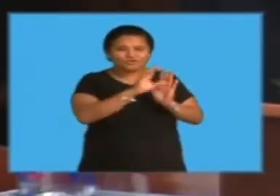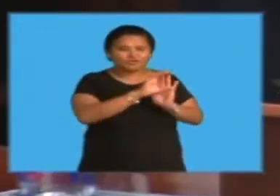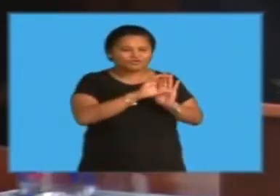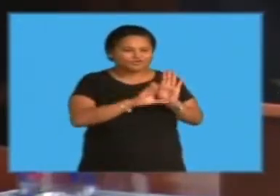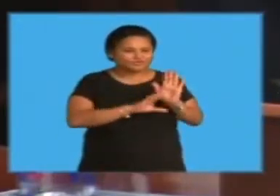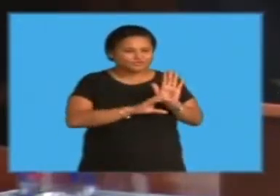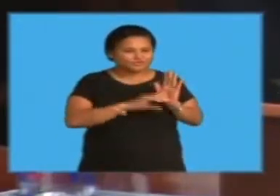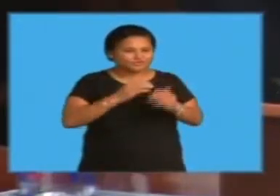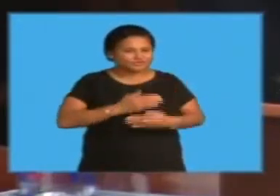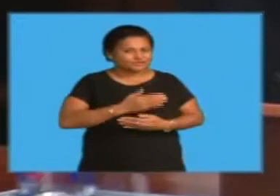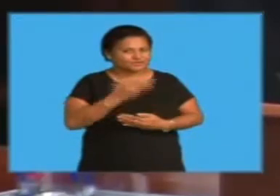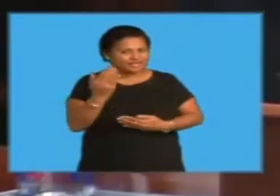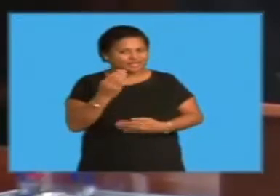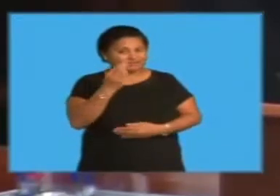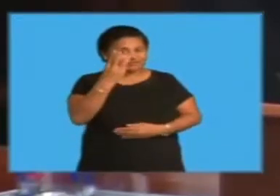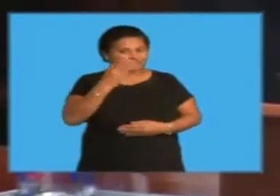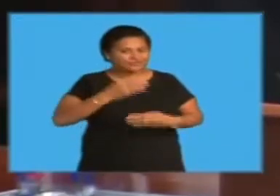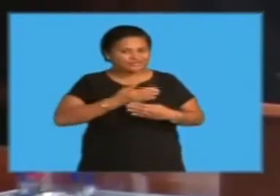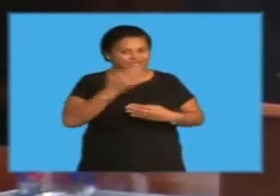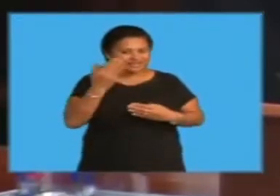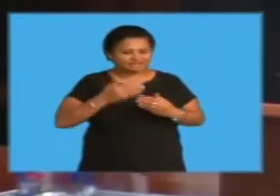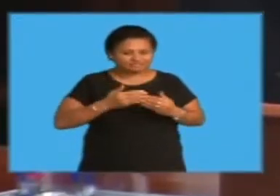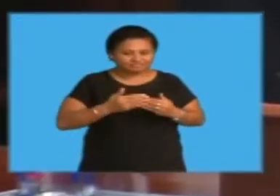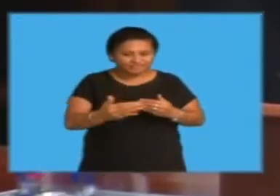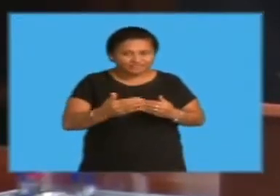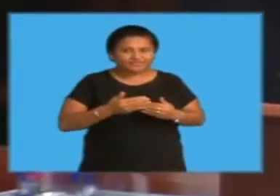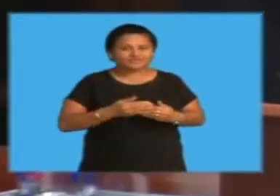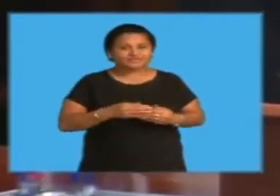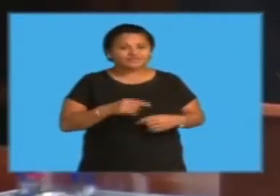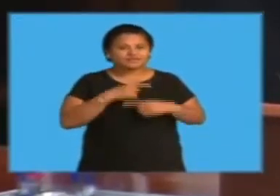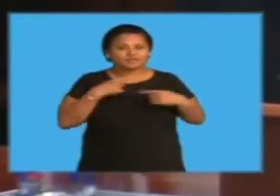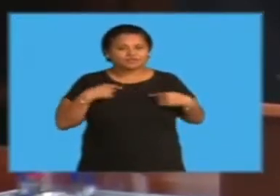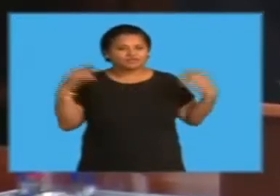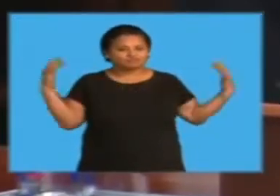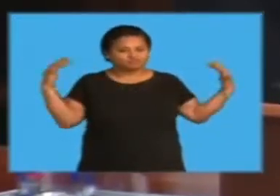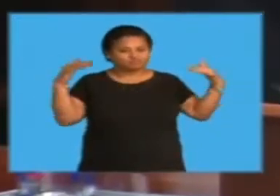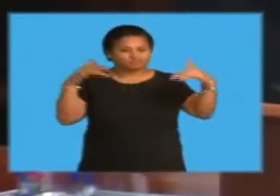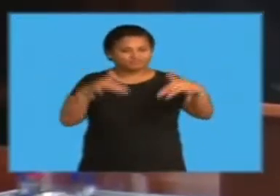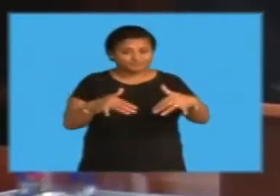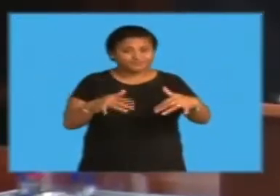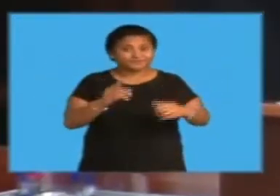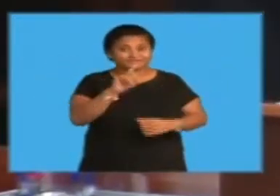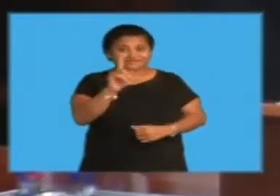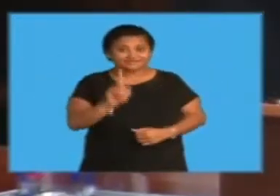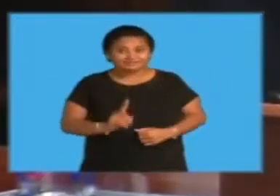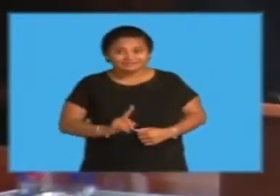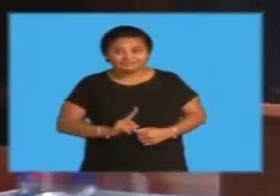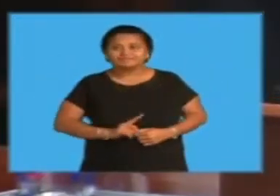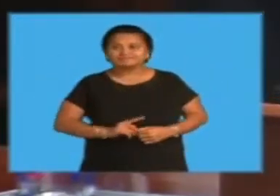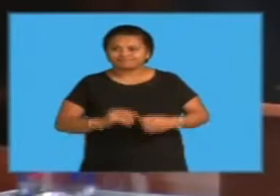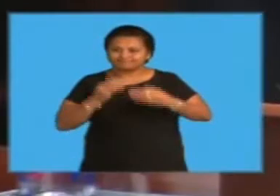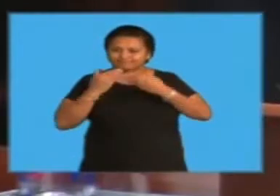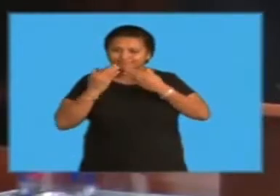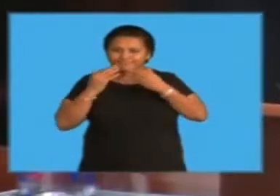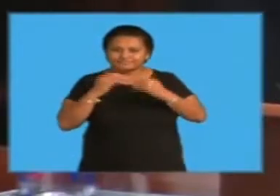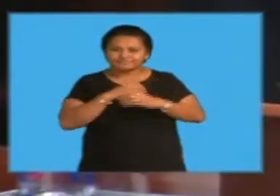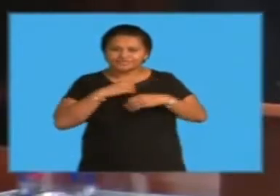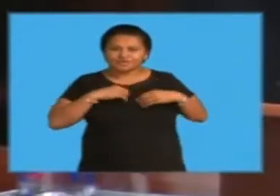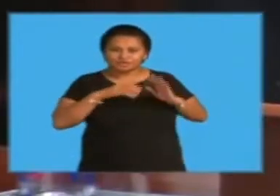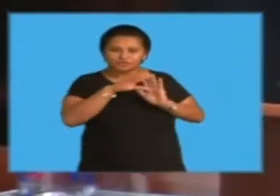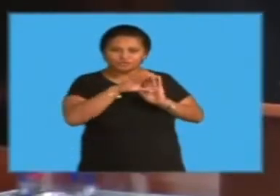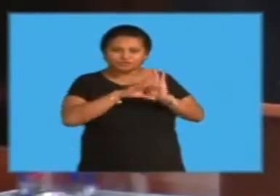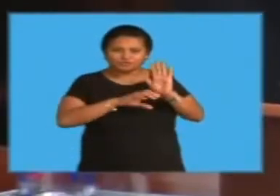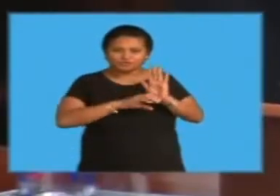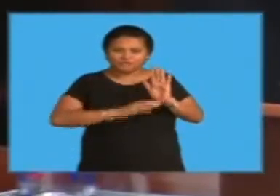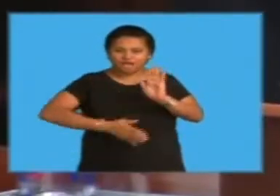time. We assembled here today thanks to our Constitution, which is the supreme law of the land.